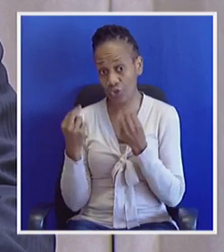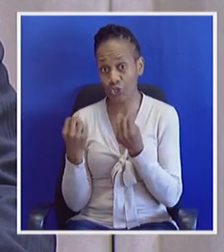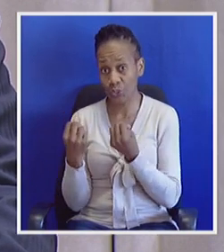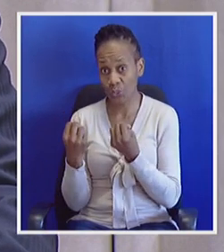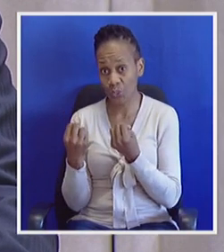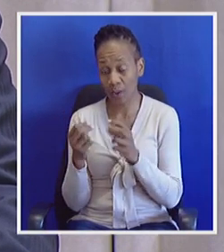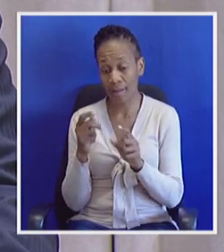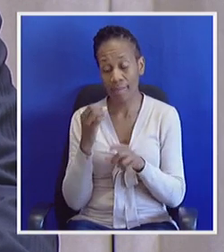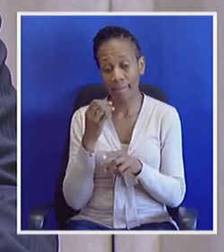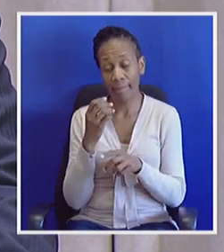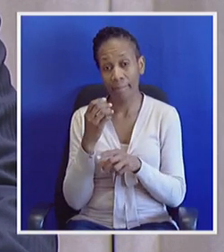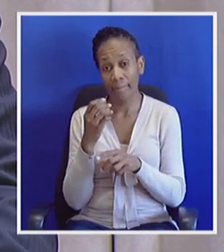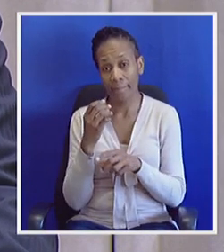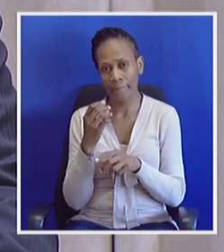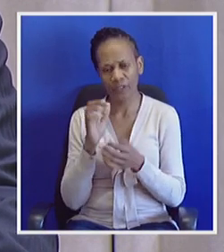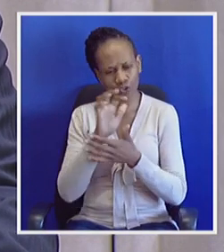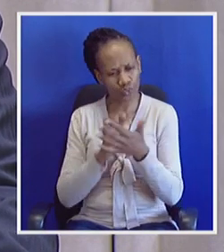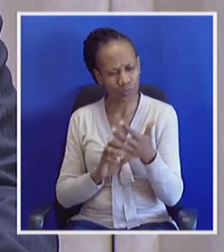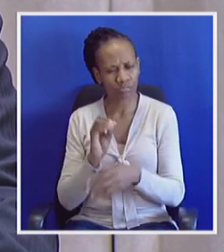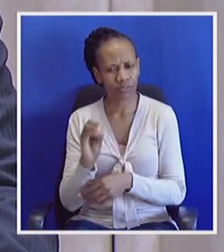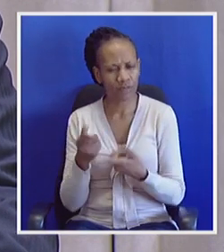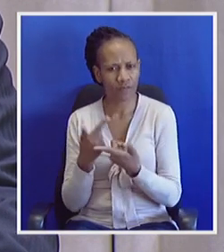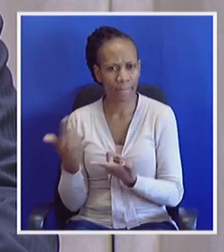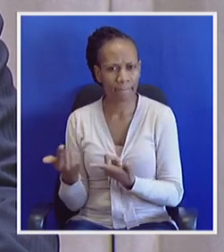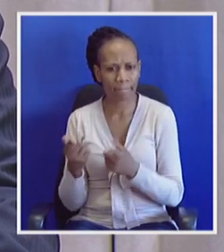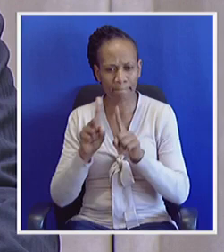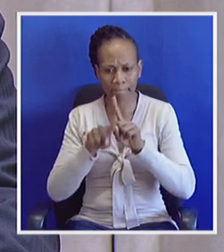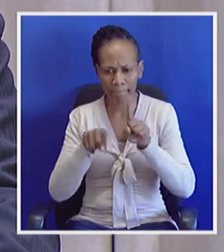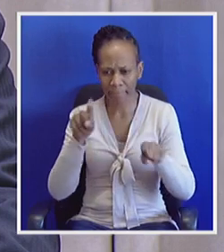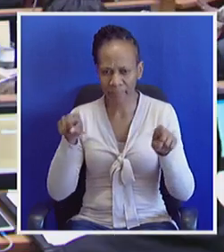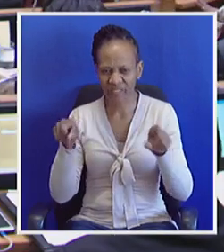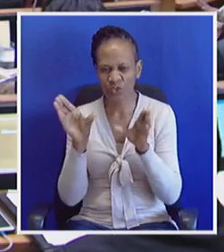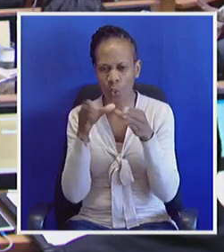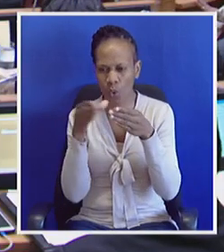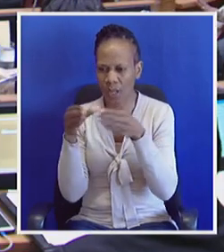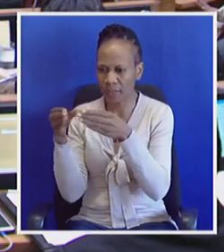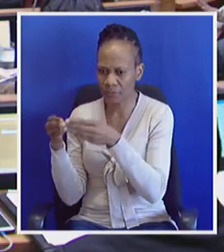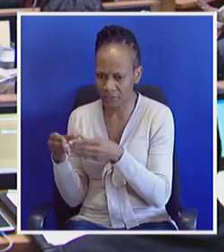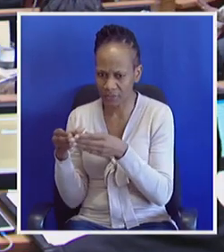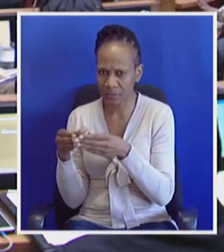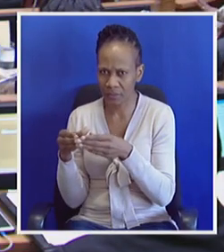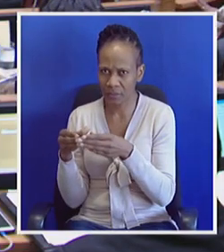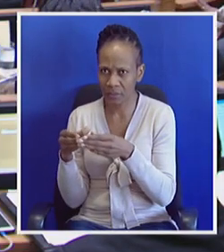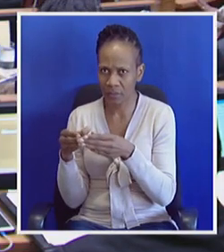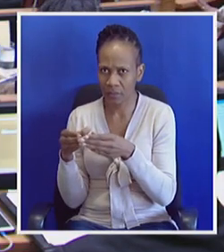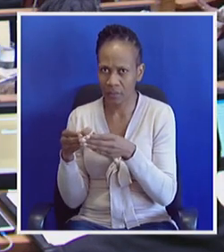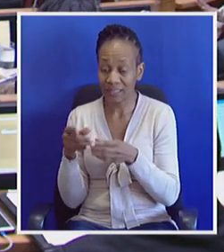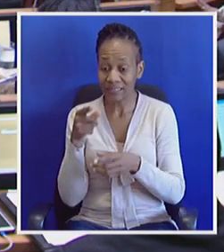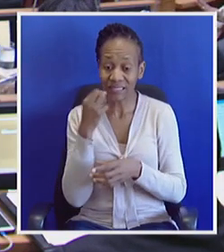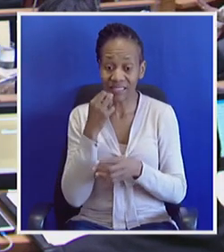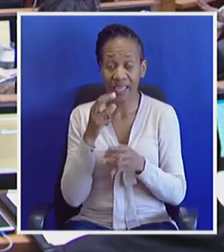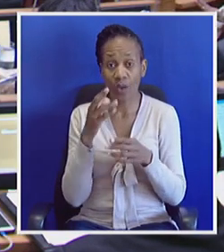Mr. Buthelezi, there's been allegations from the various civil organizations that are intending to withdraw from